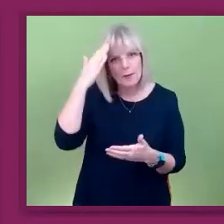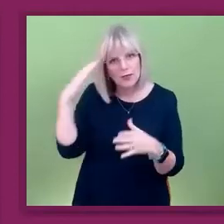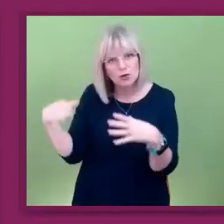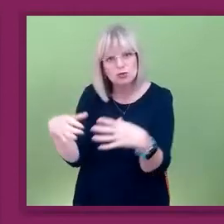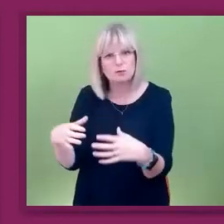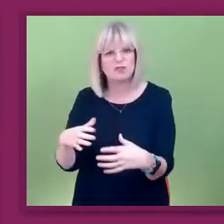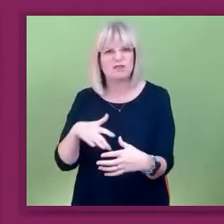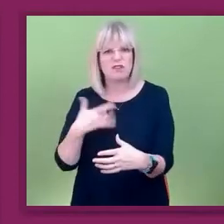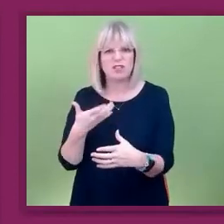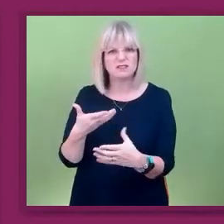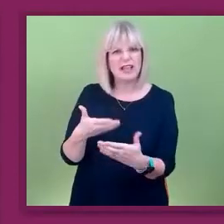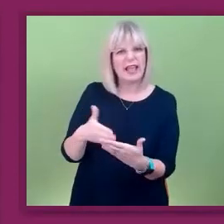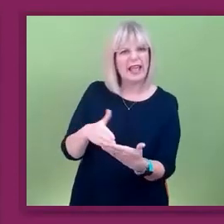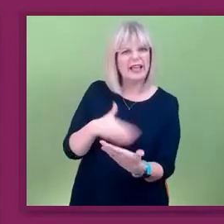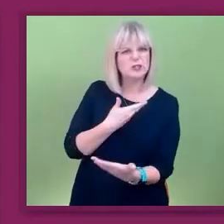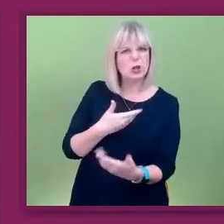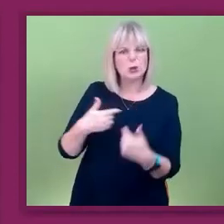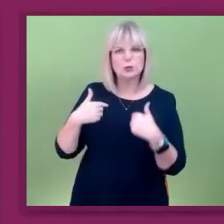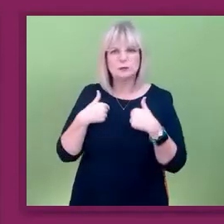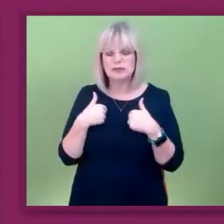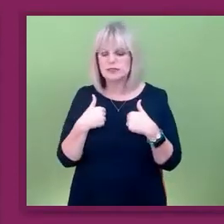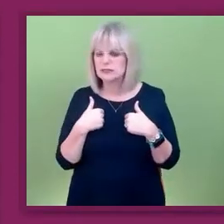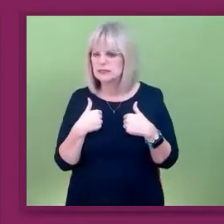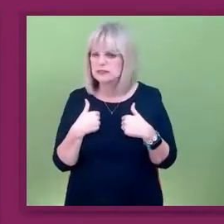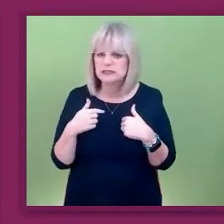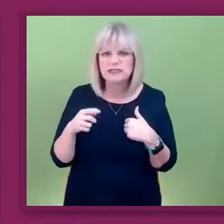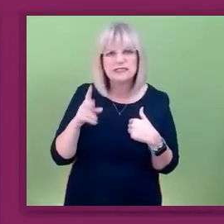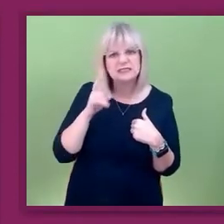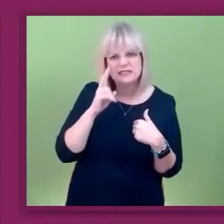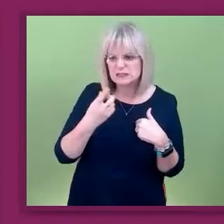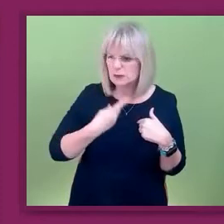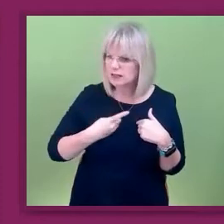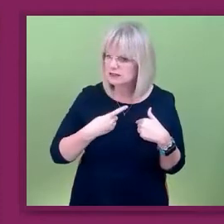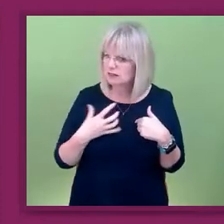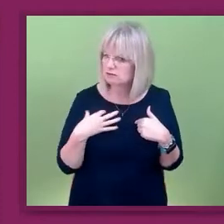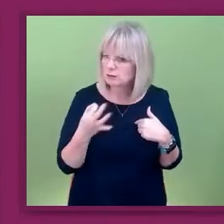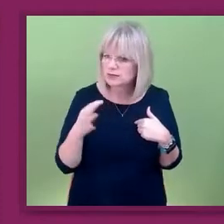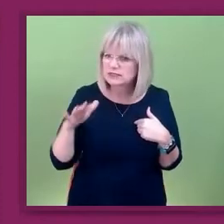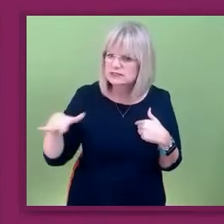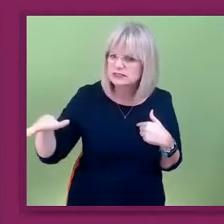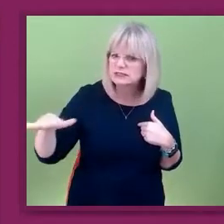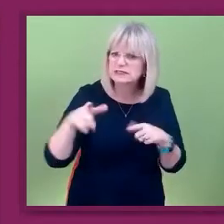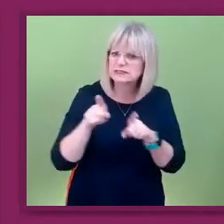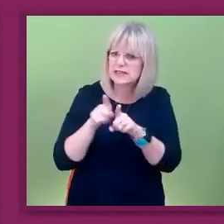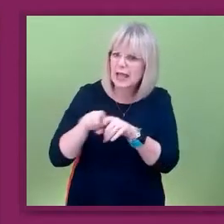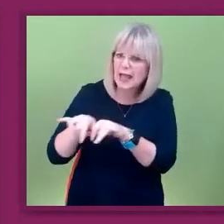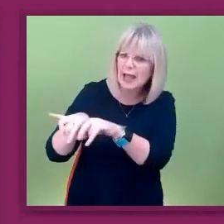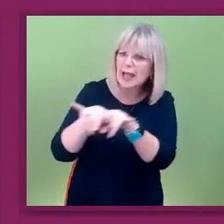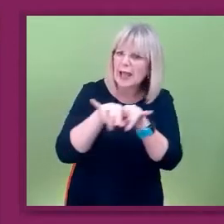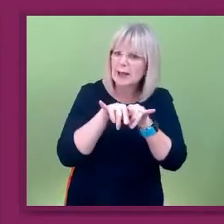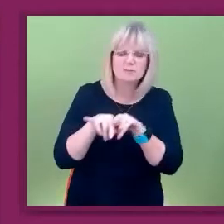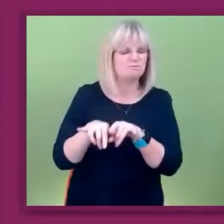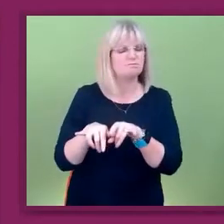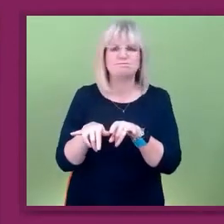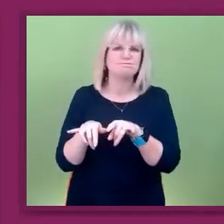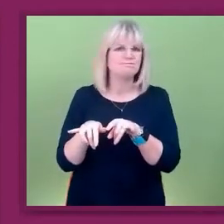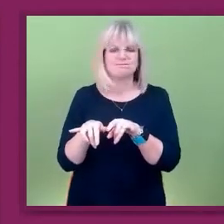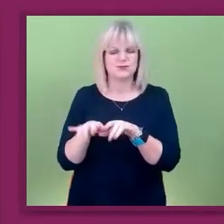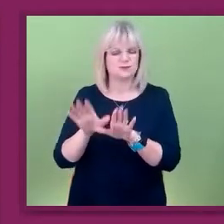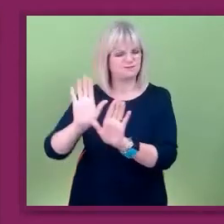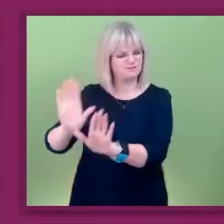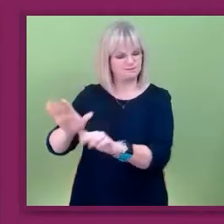really see myself represented in these spaces. And so that led me to further stay in isolation and feel like I was